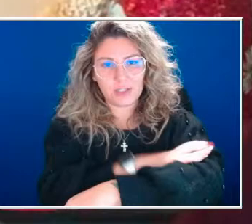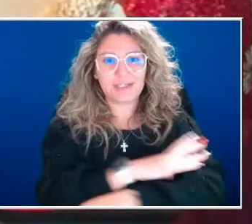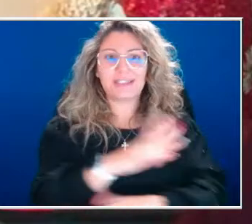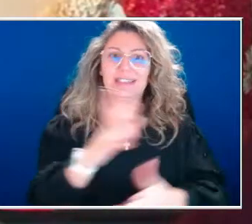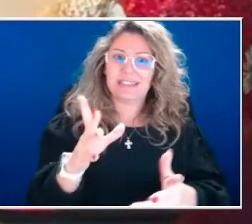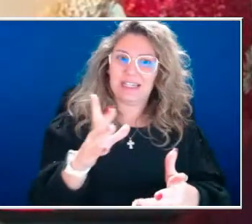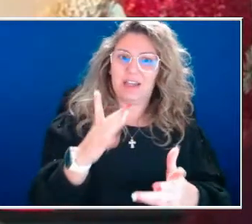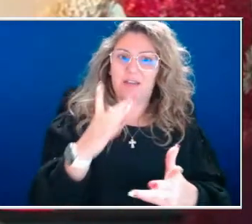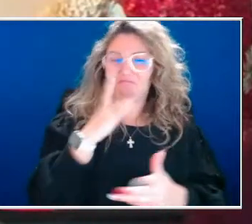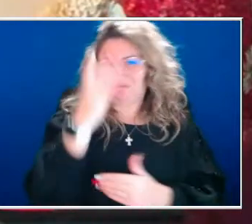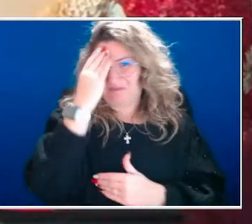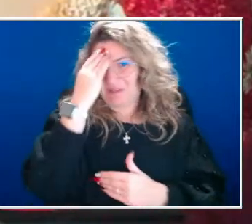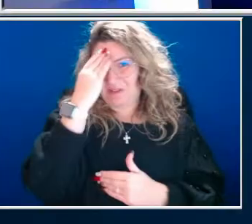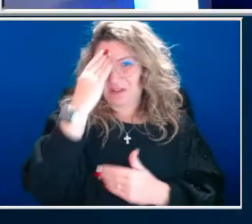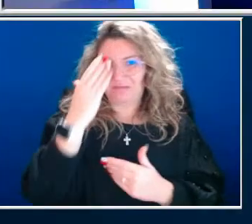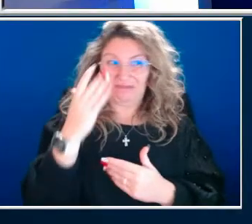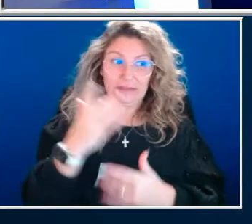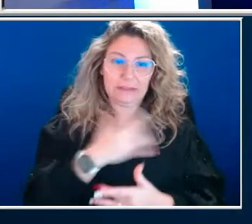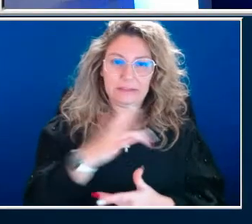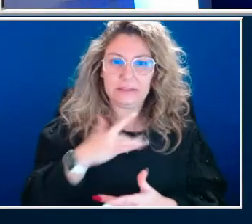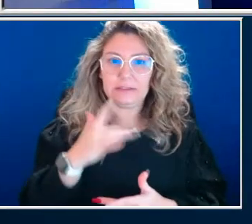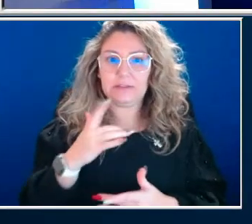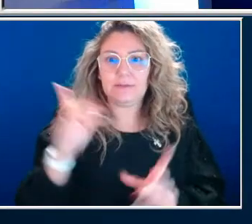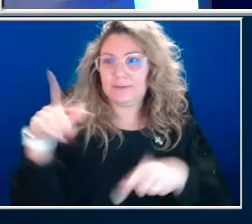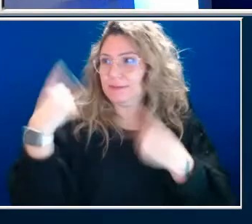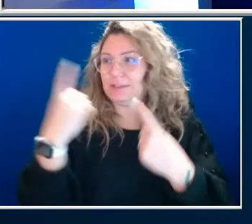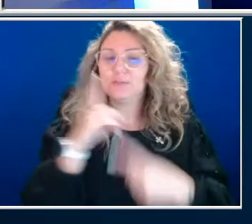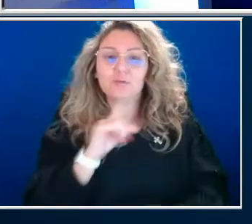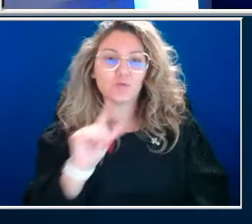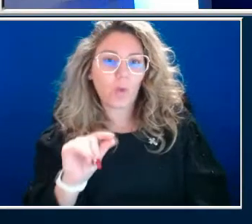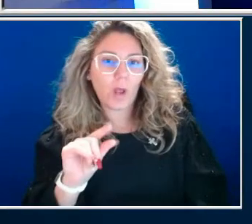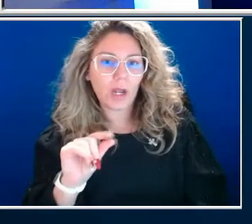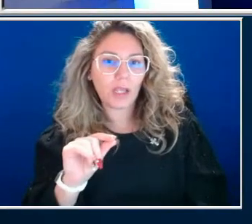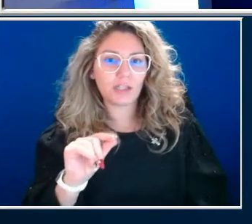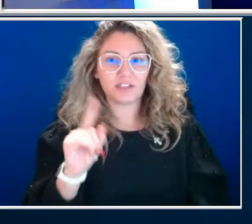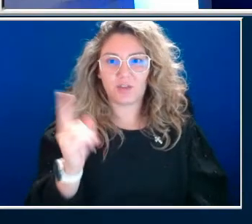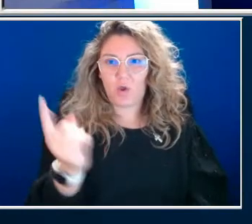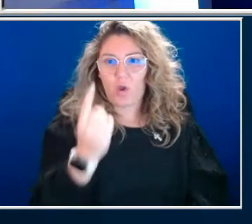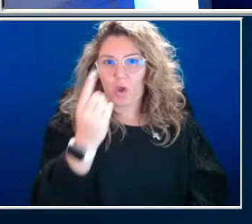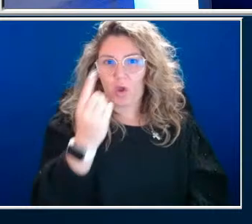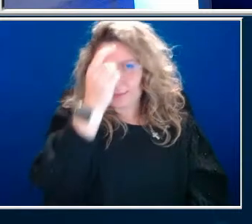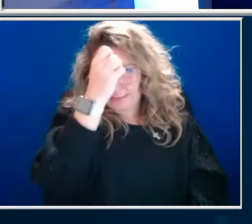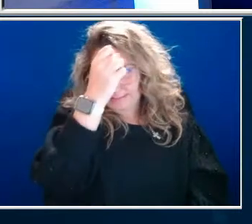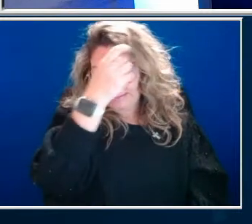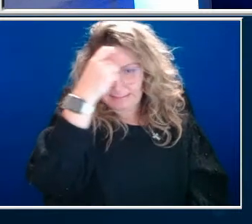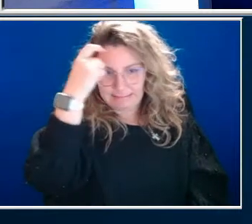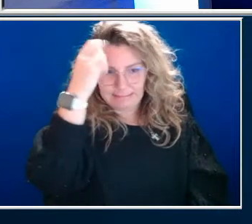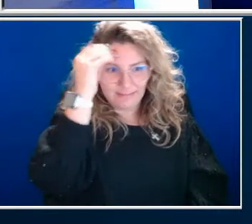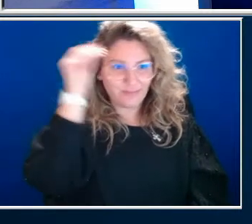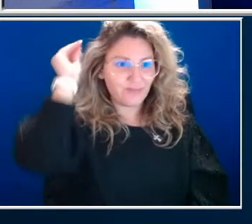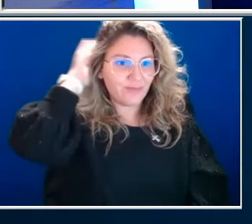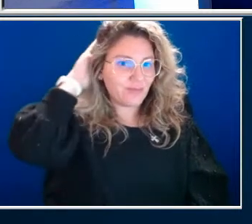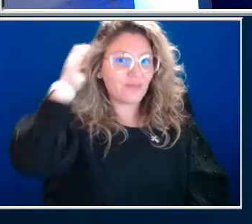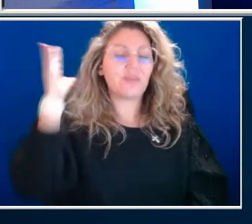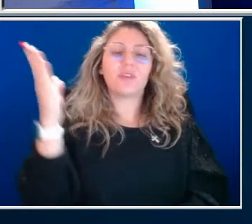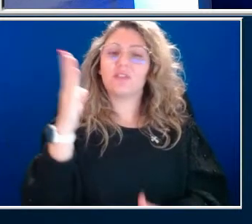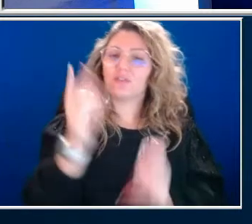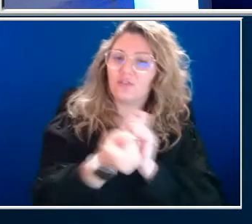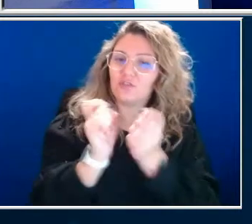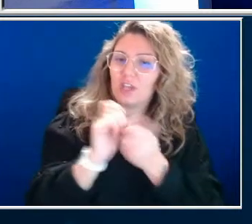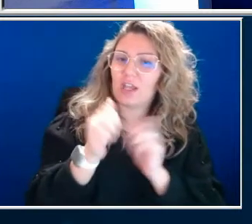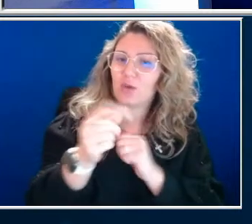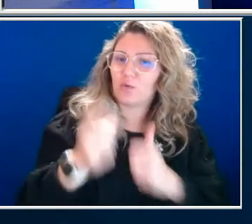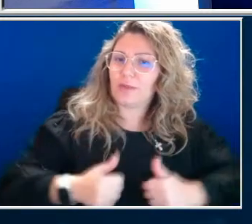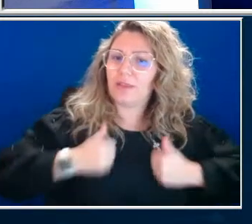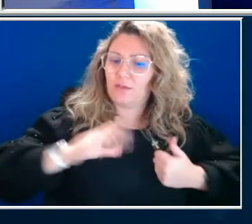I've been in my 20s. So you've always had that in your head and your thoughts. And did it change the way you lived, your lifestyle choices, and just